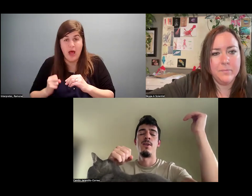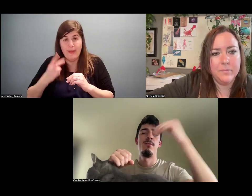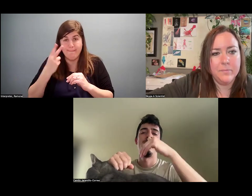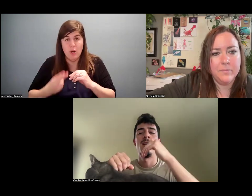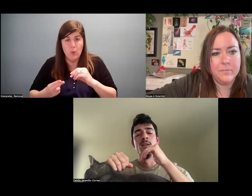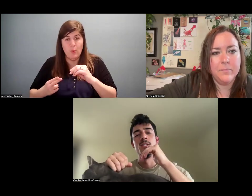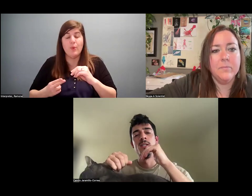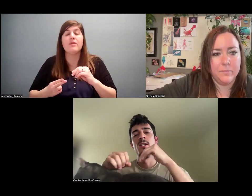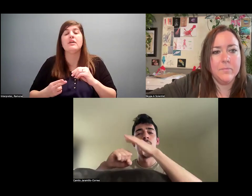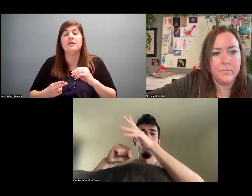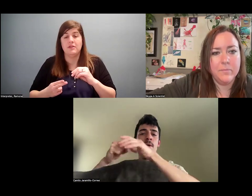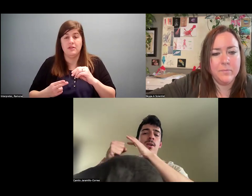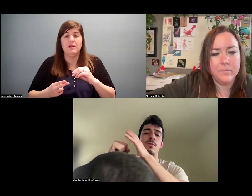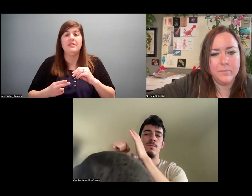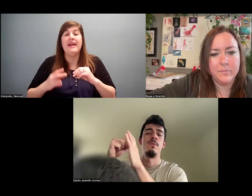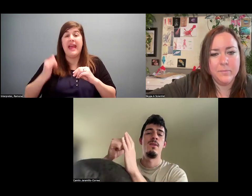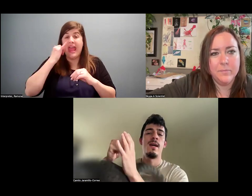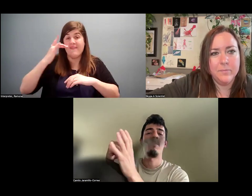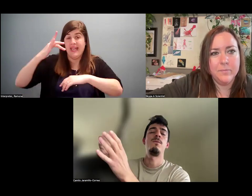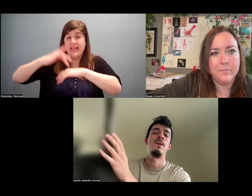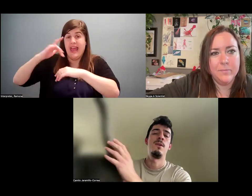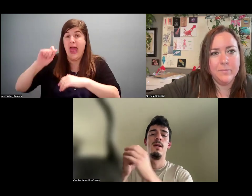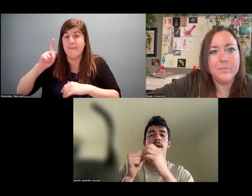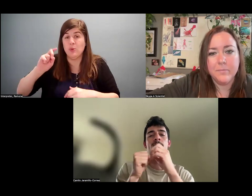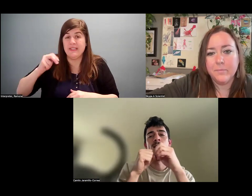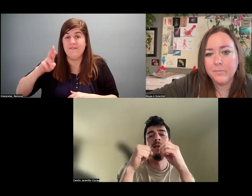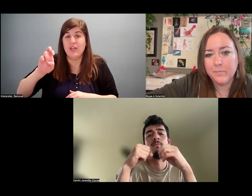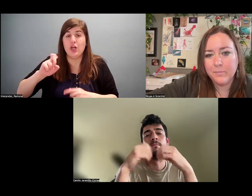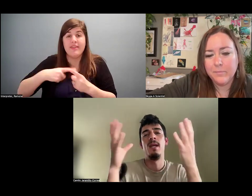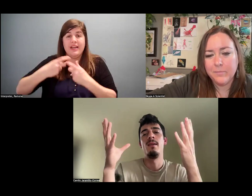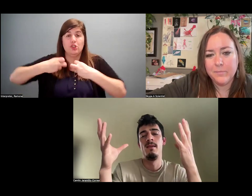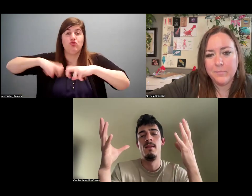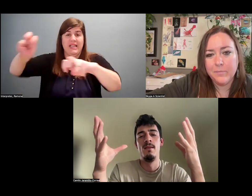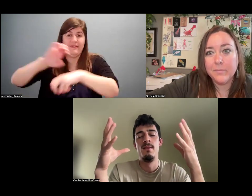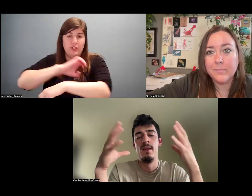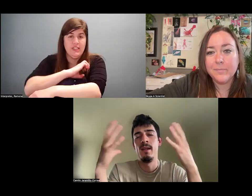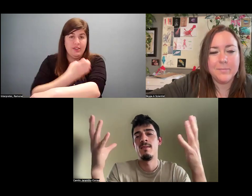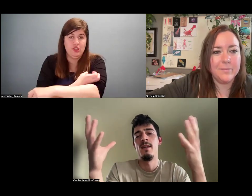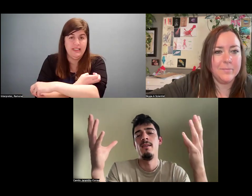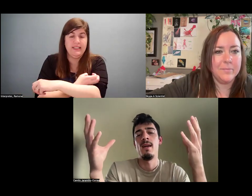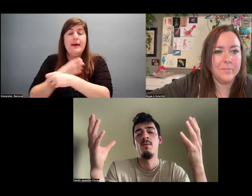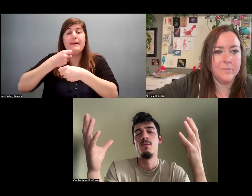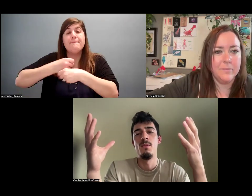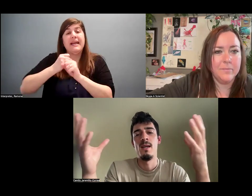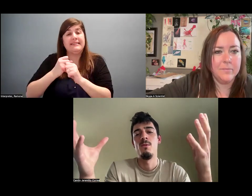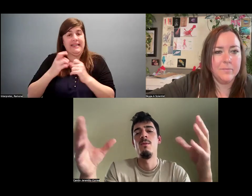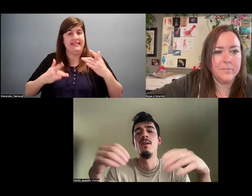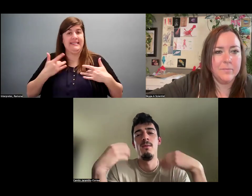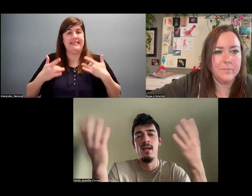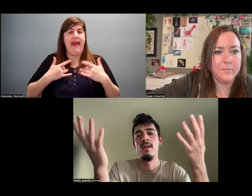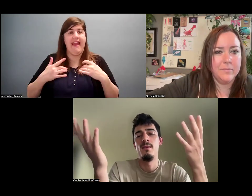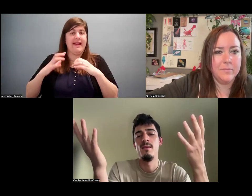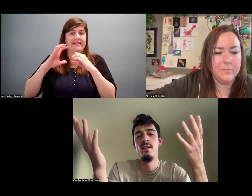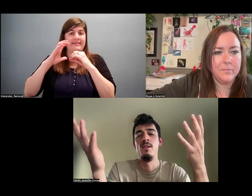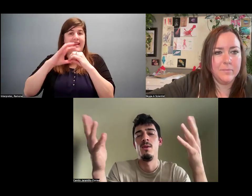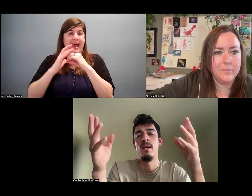they transfer that energy into the particles from the atmosphere, and then they excite the atoms from the atmosphere and then